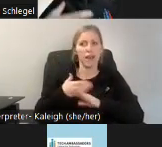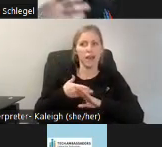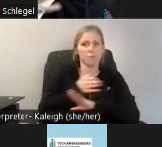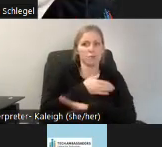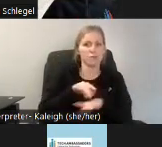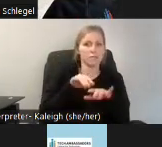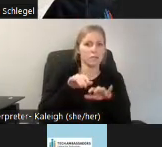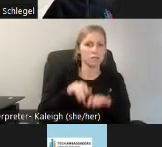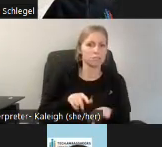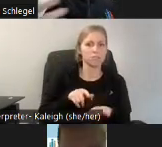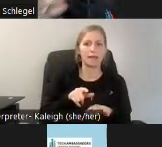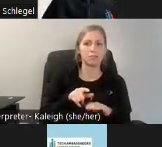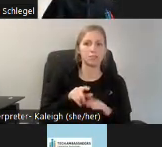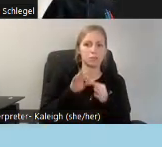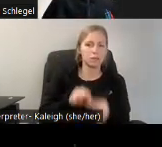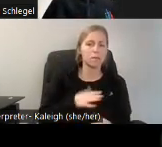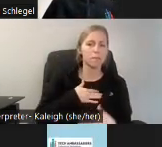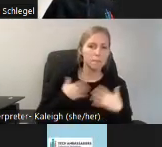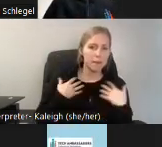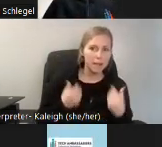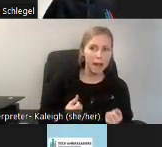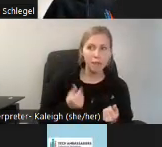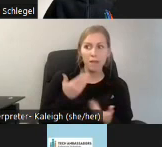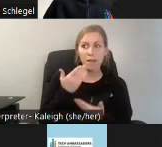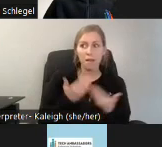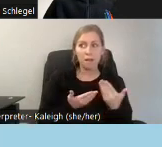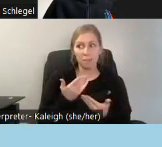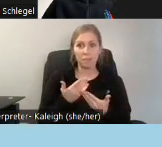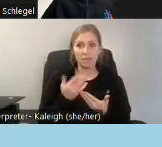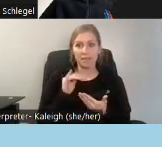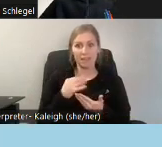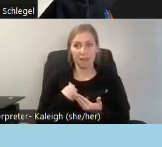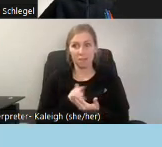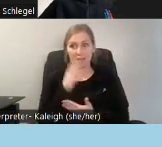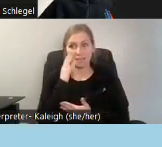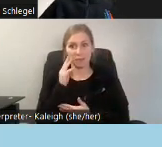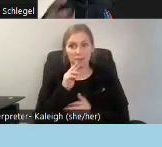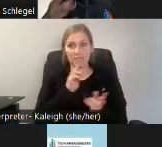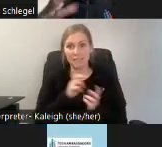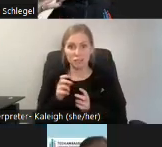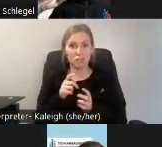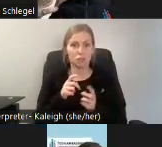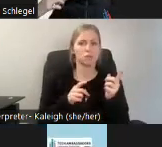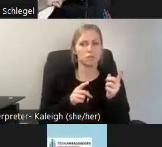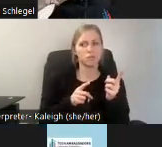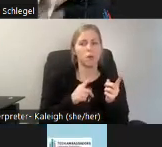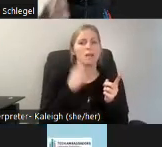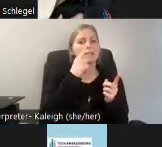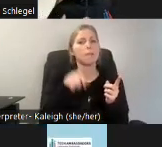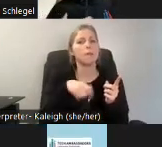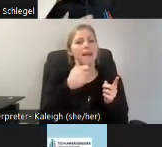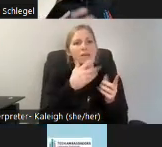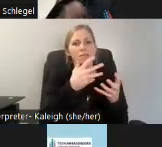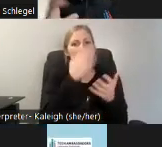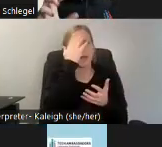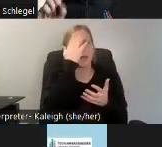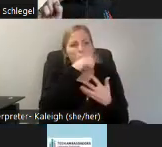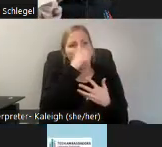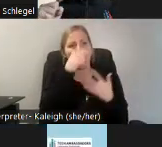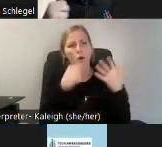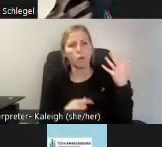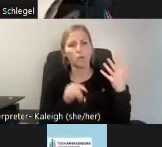health, what you might want to know in that moment that I'm having problems. At the time that I got involved in